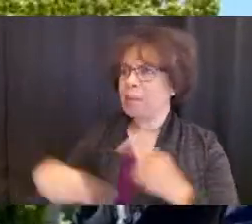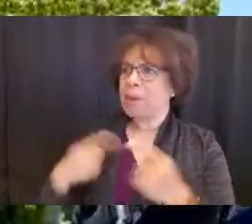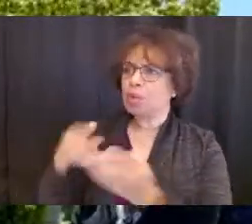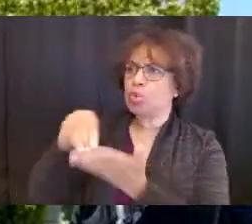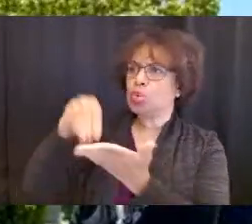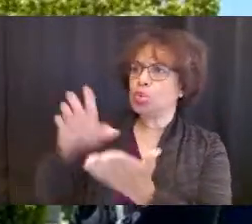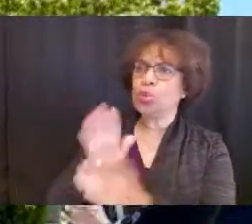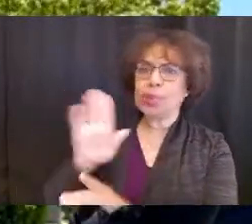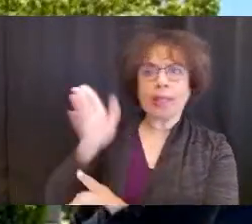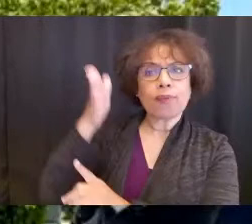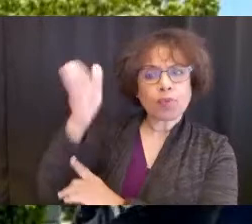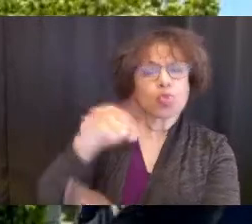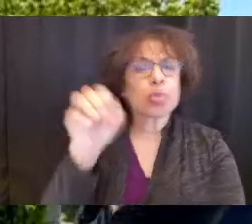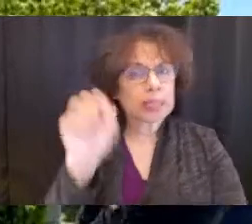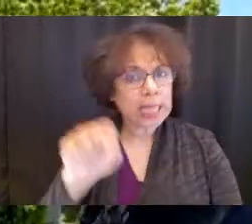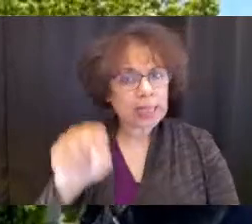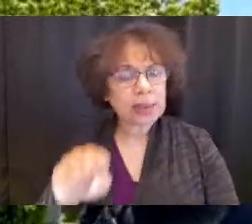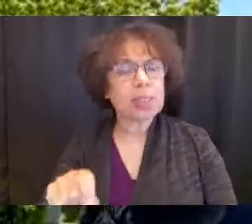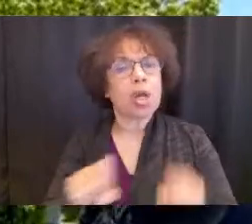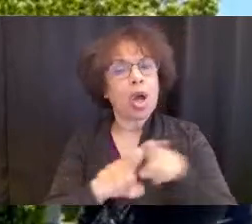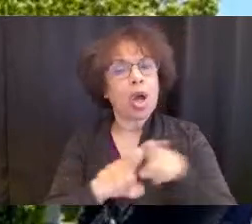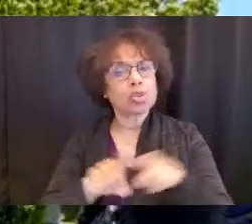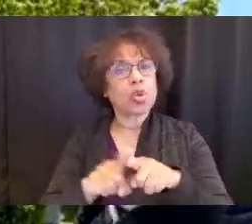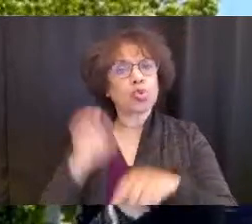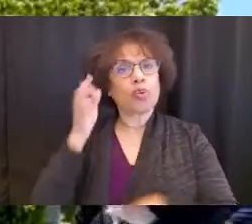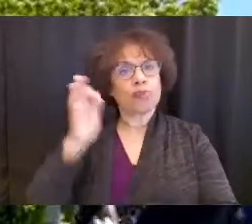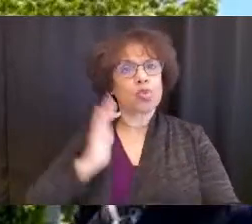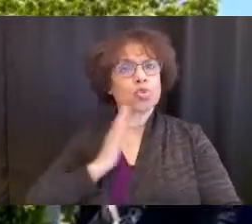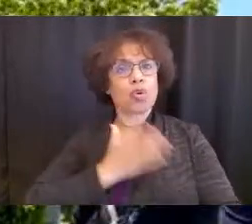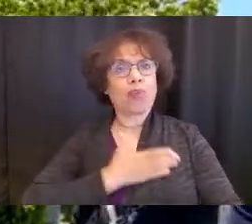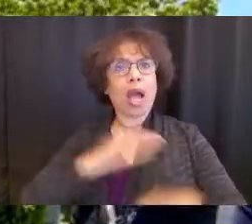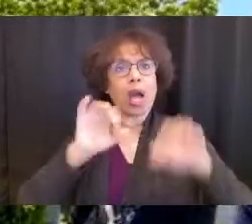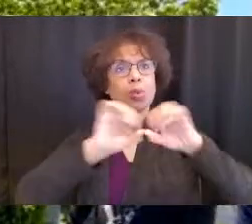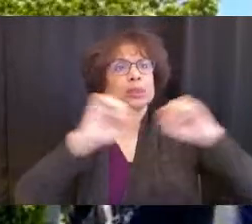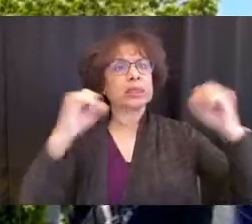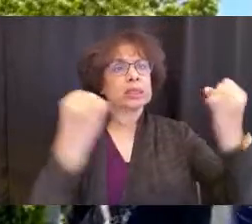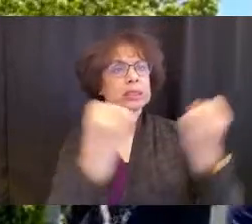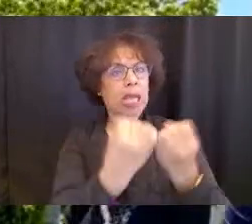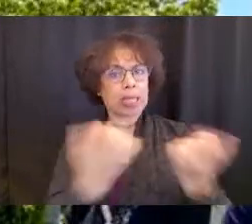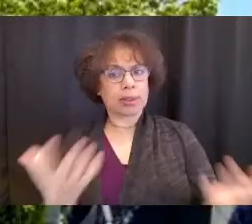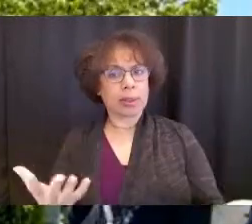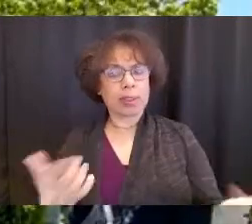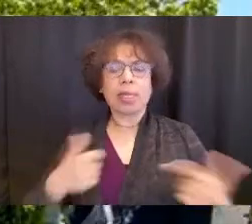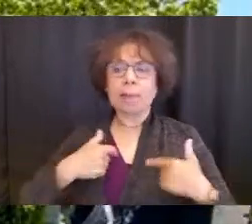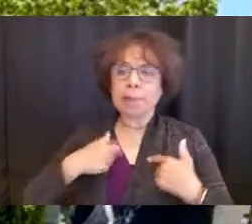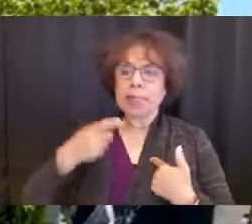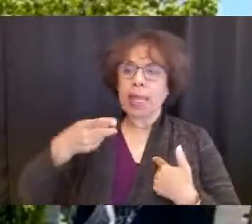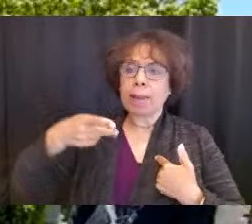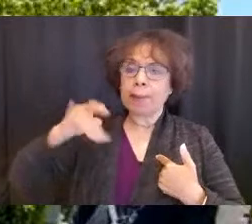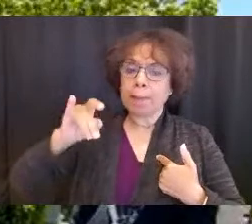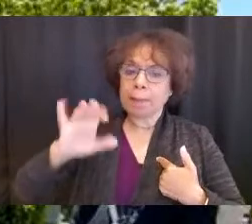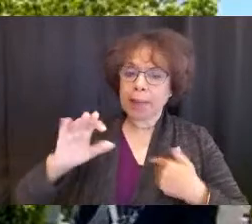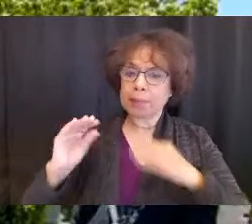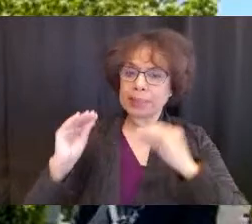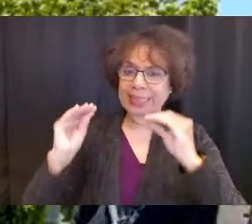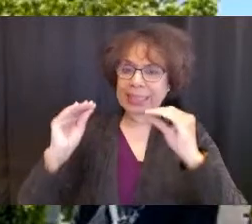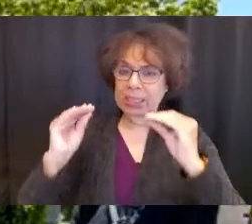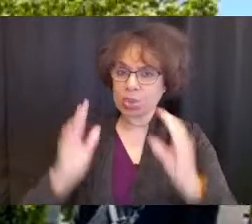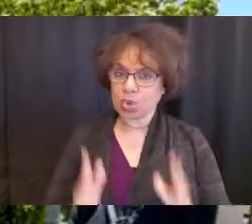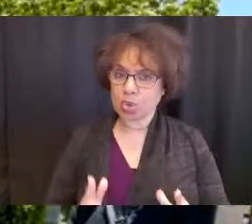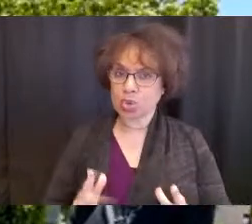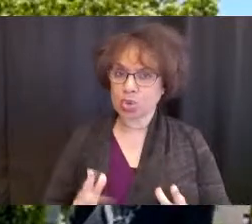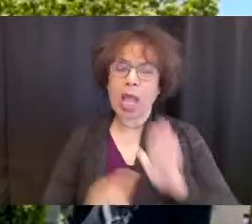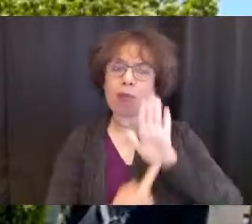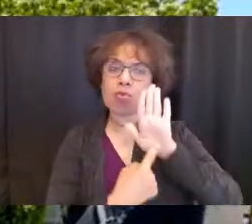which I am, but I'm also talking about the future of our society as a whole. I'm a public educator and I'm representing public educators because